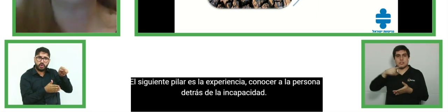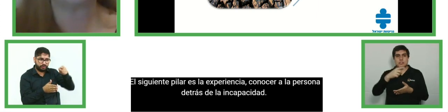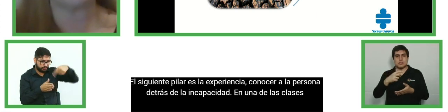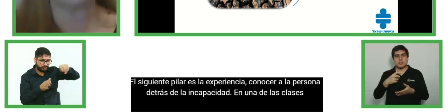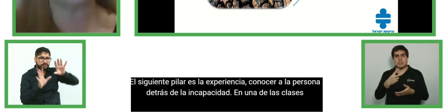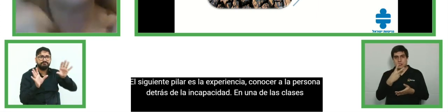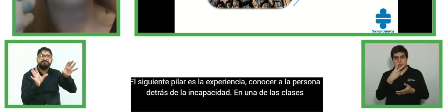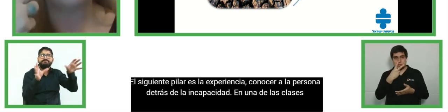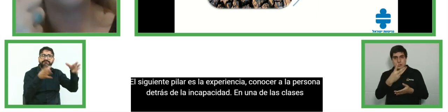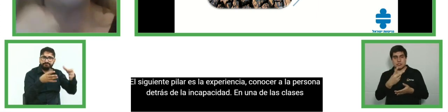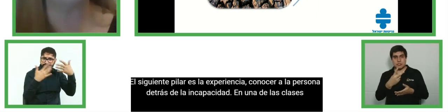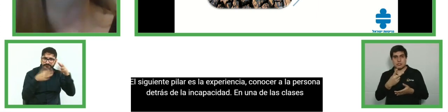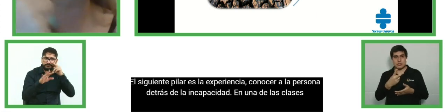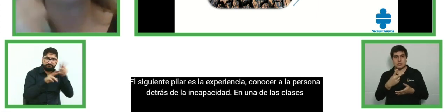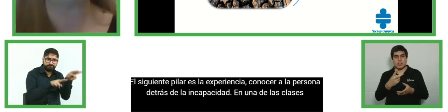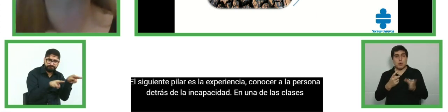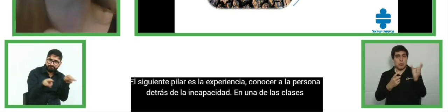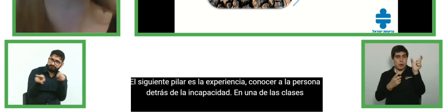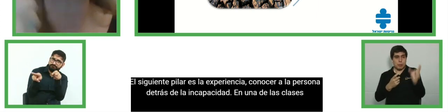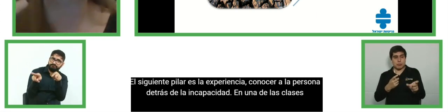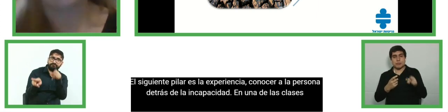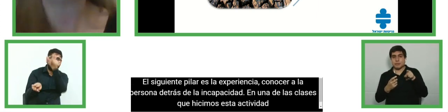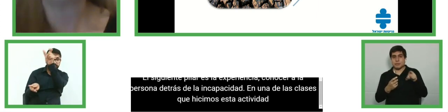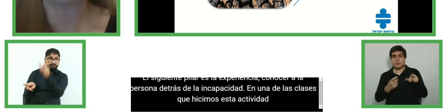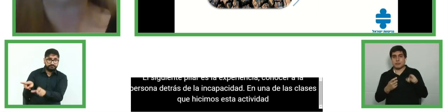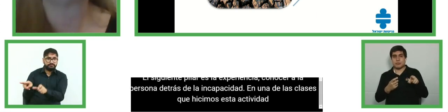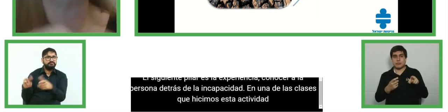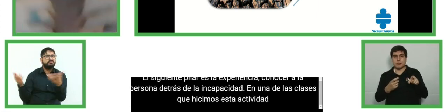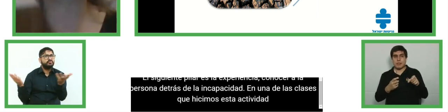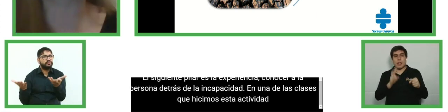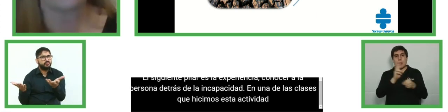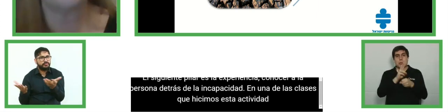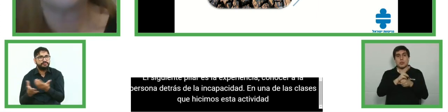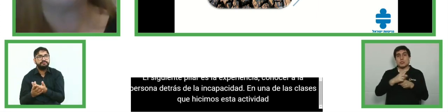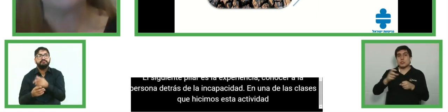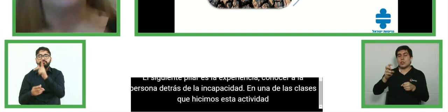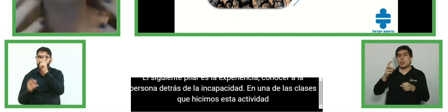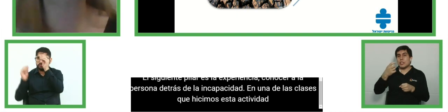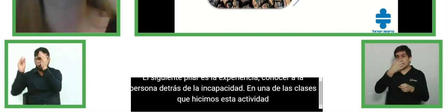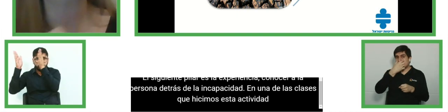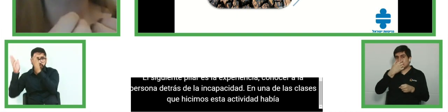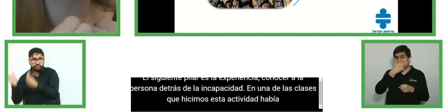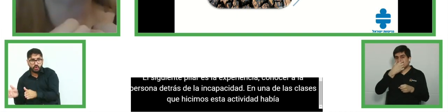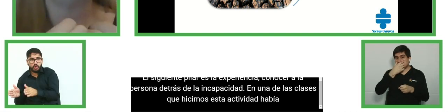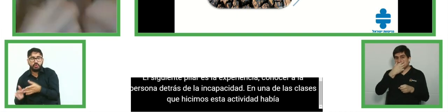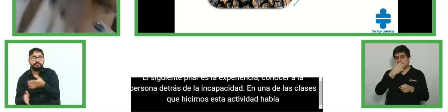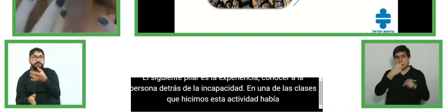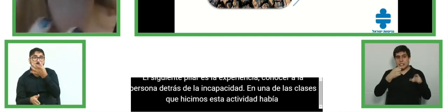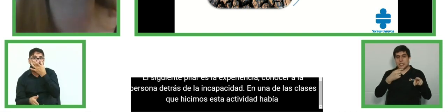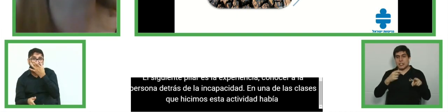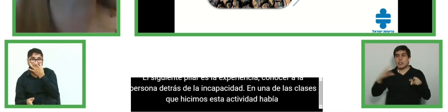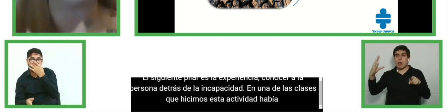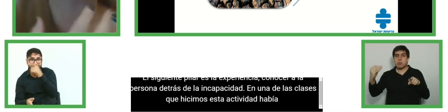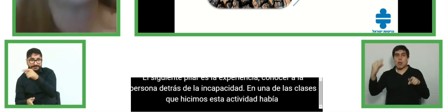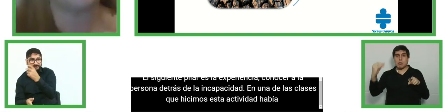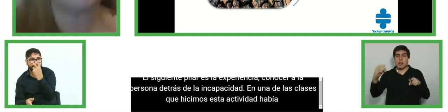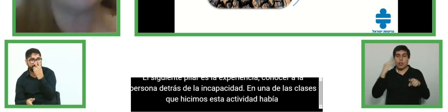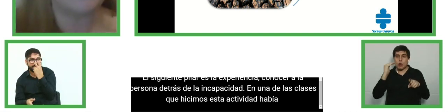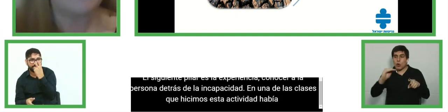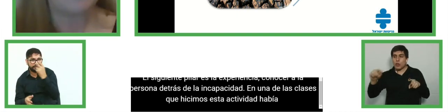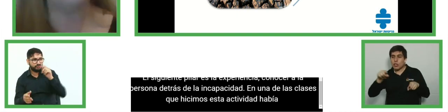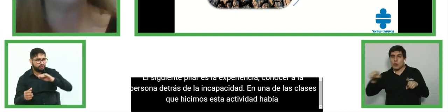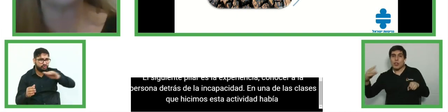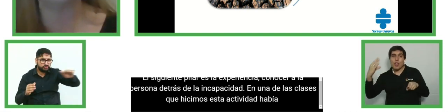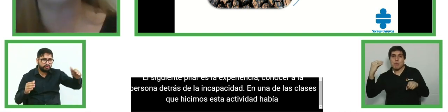ask him questions, to talk to him, to really understand who he is as a person. And he showed them all the gadget, the talking phone, the